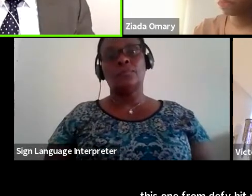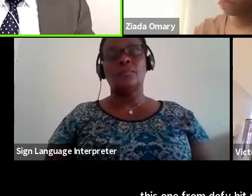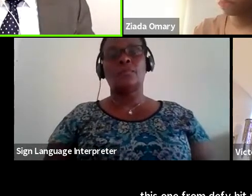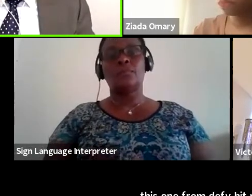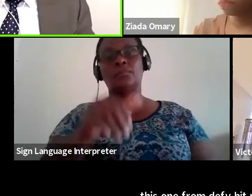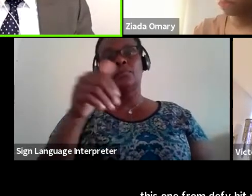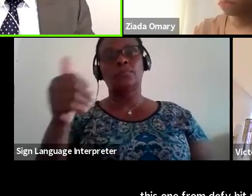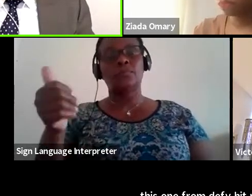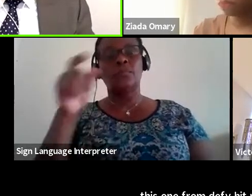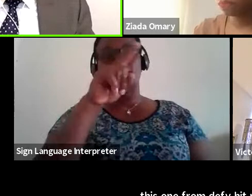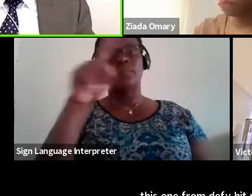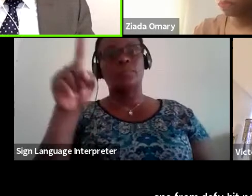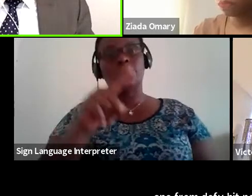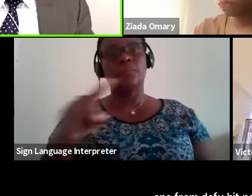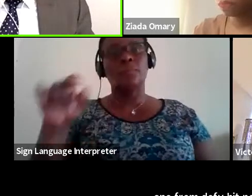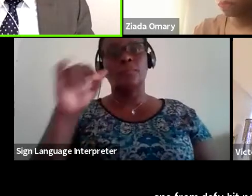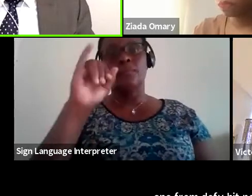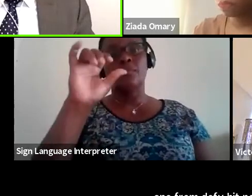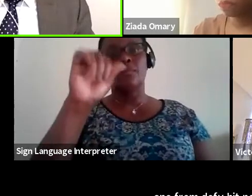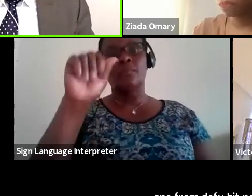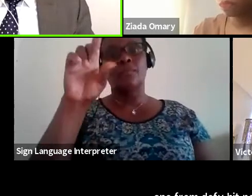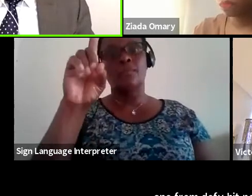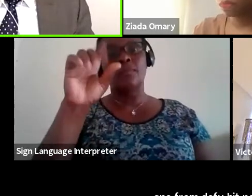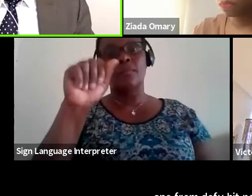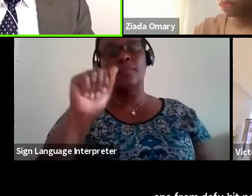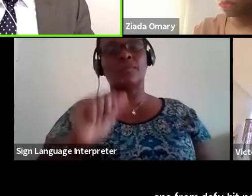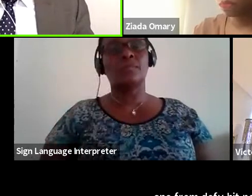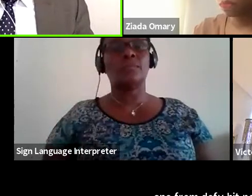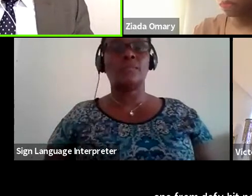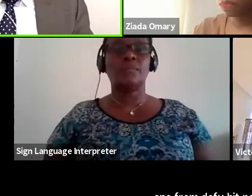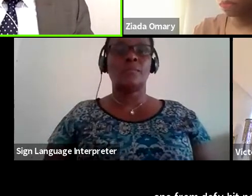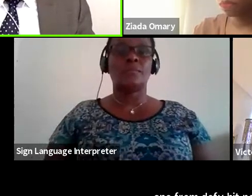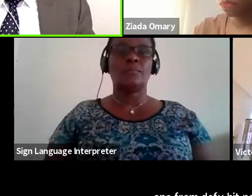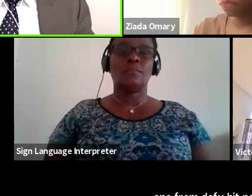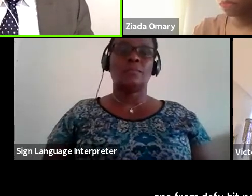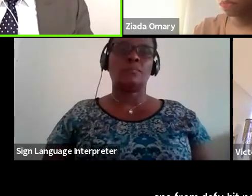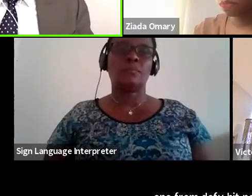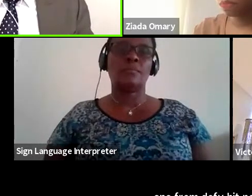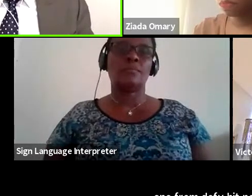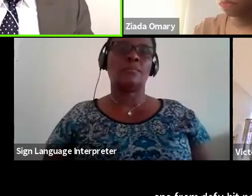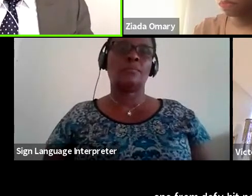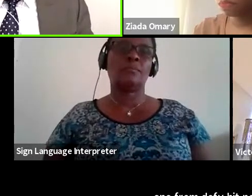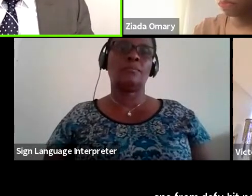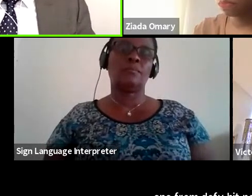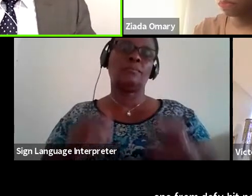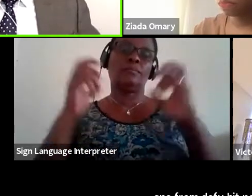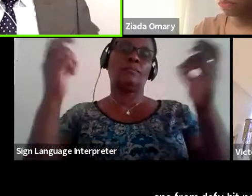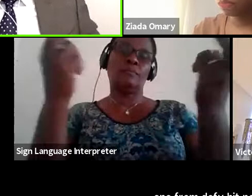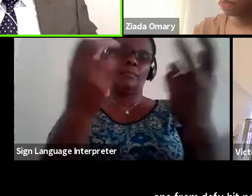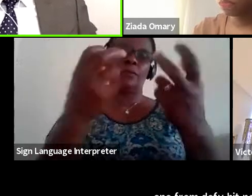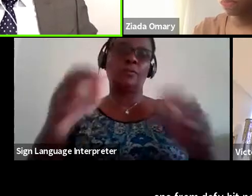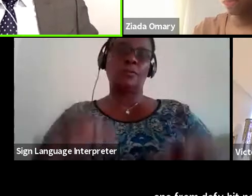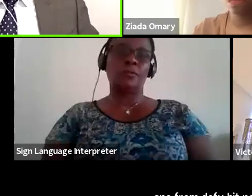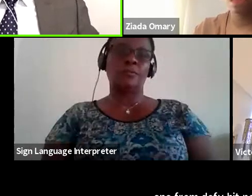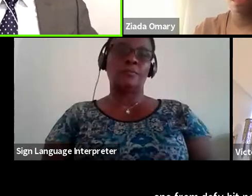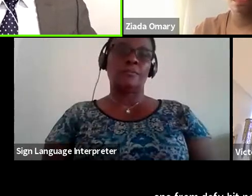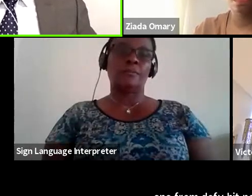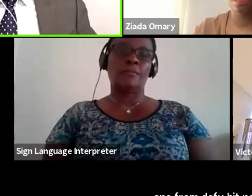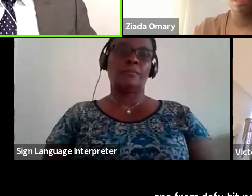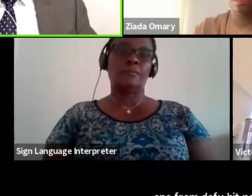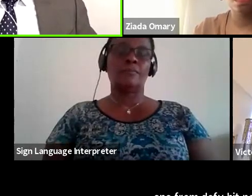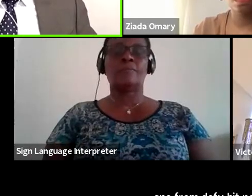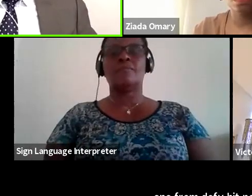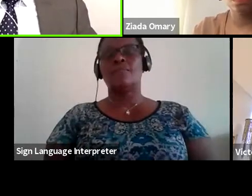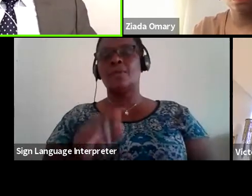Ziada Omari from Jamil Forums. Those are our panelists today. Our panelists were carefully